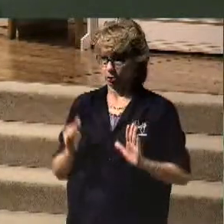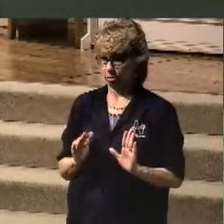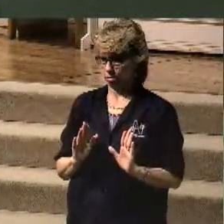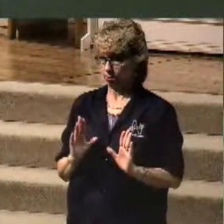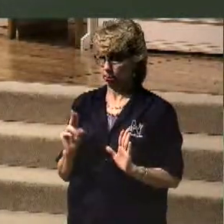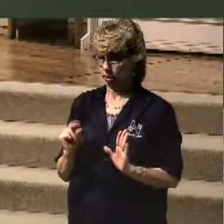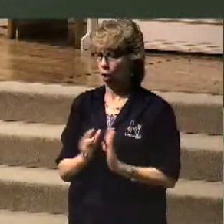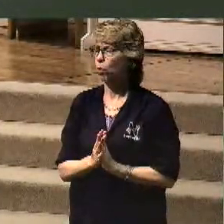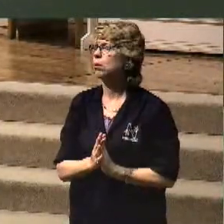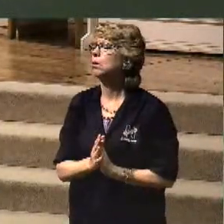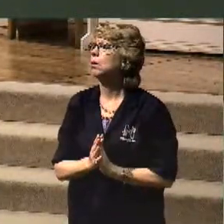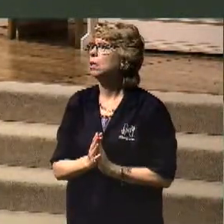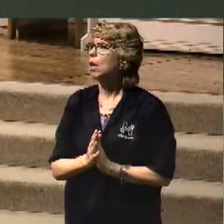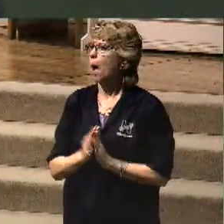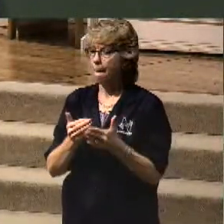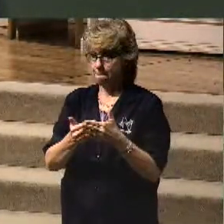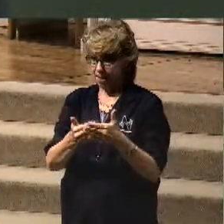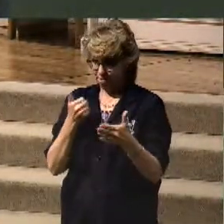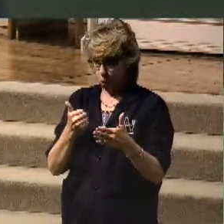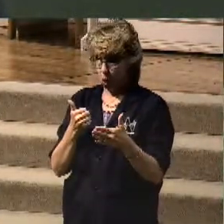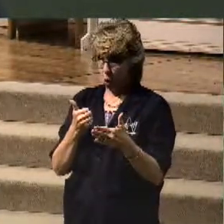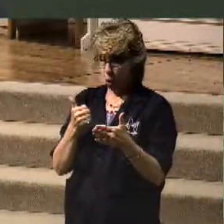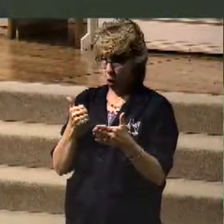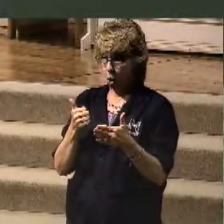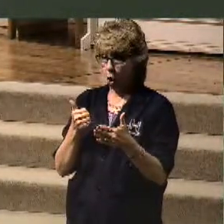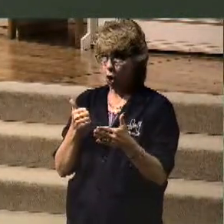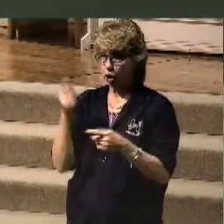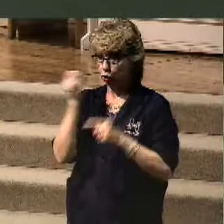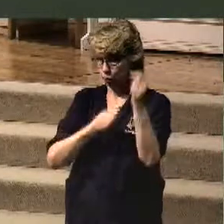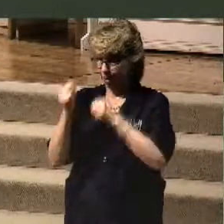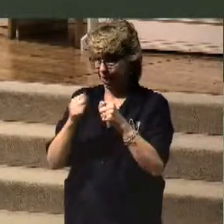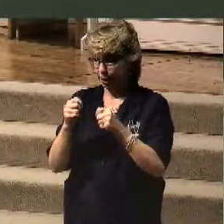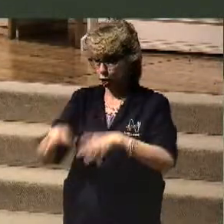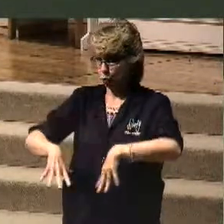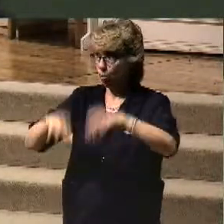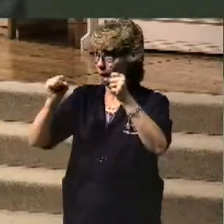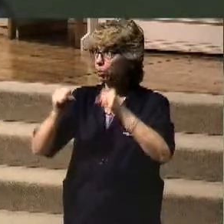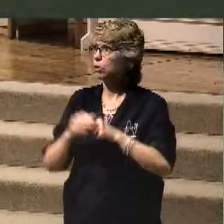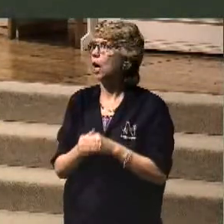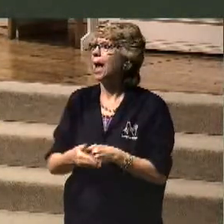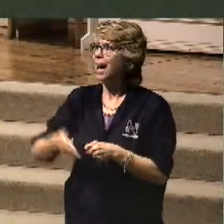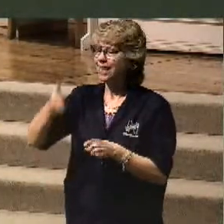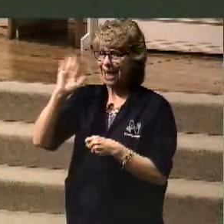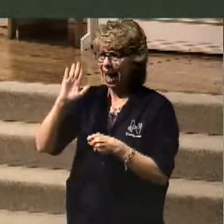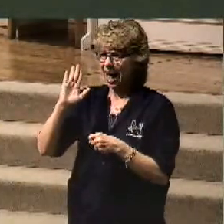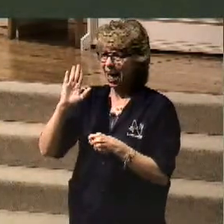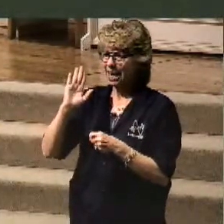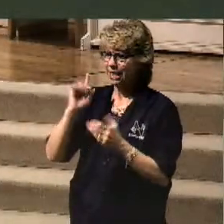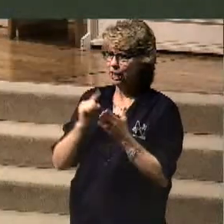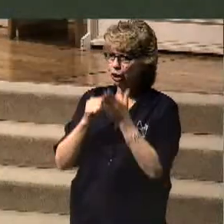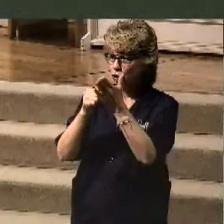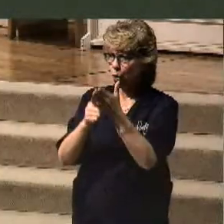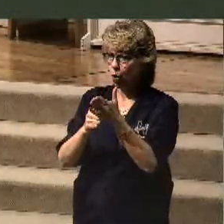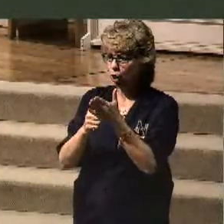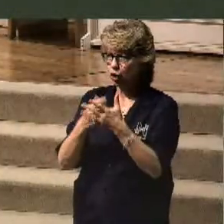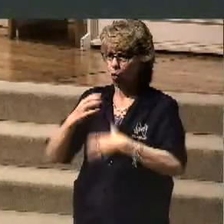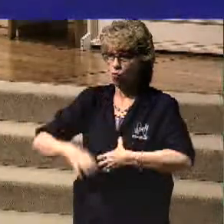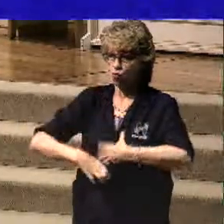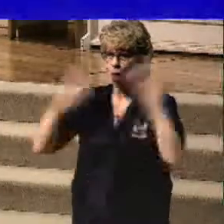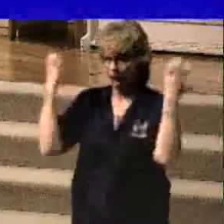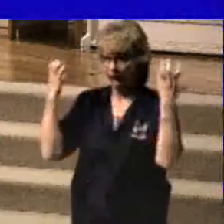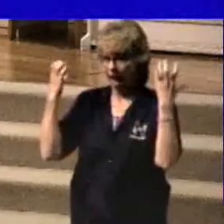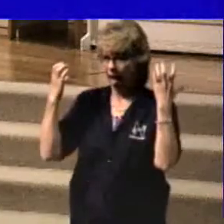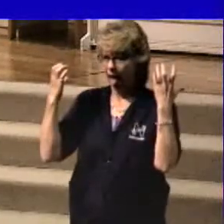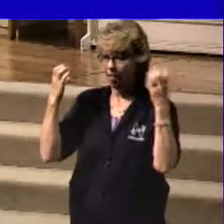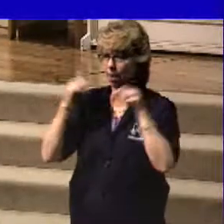And so with this thought of pre-tribulation rapture and why, 1 Thessalonians 5:9 says, for God hath not appointed us to wrath, but to obtain salvation by our